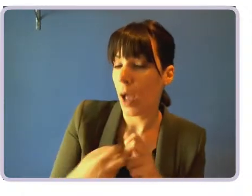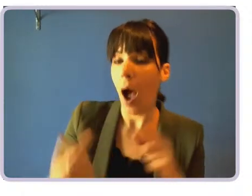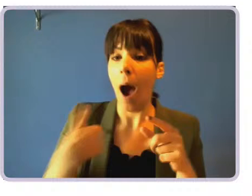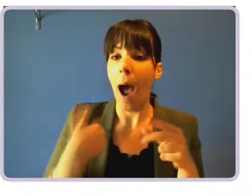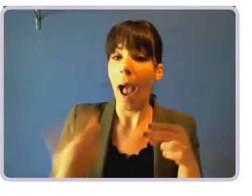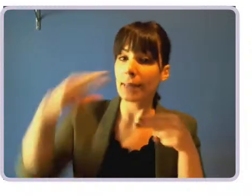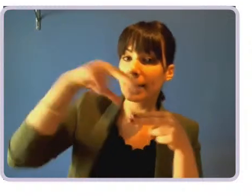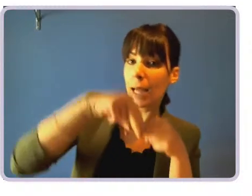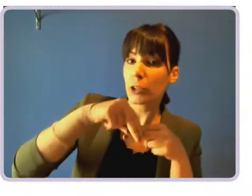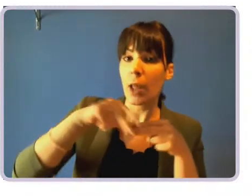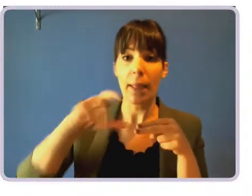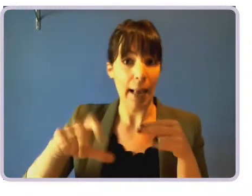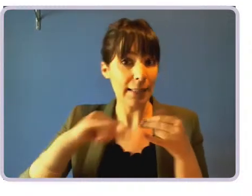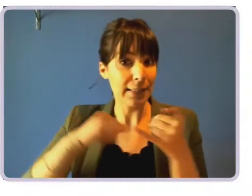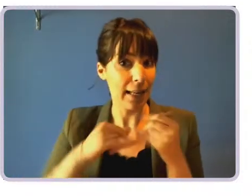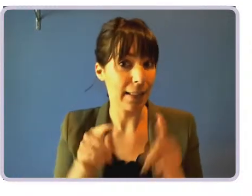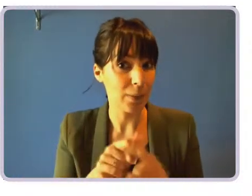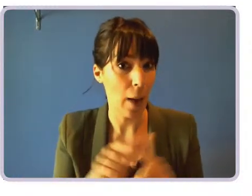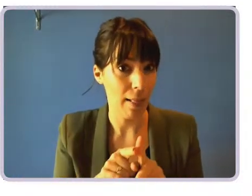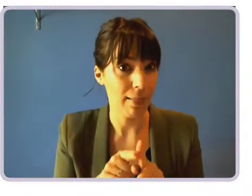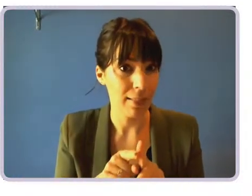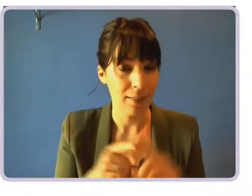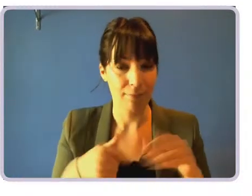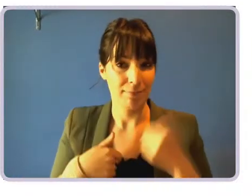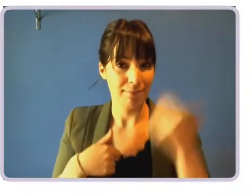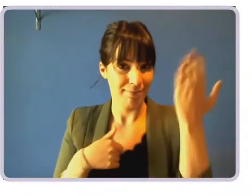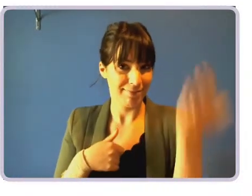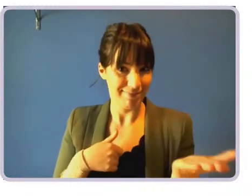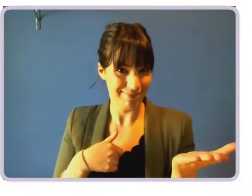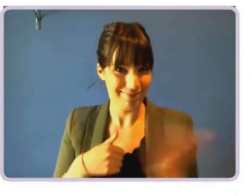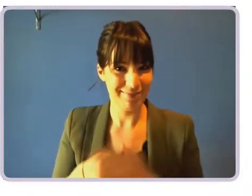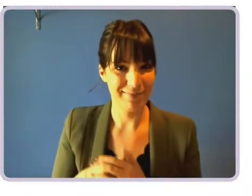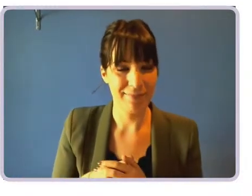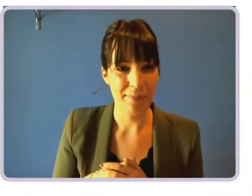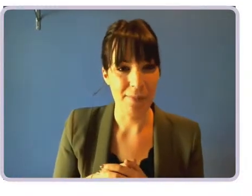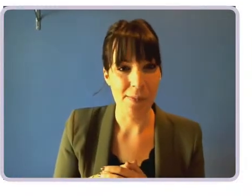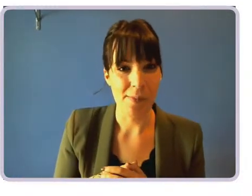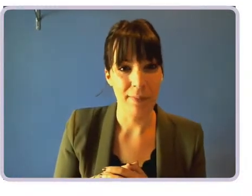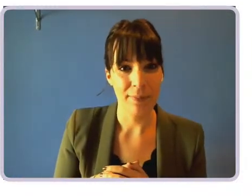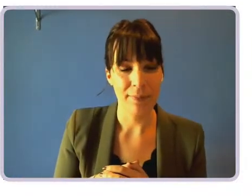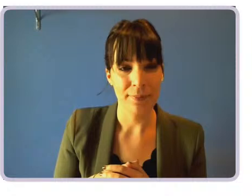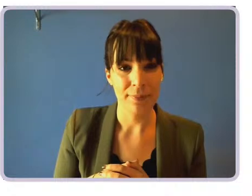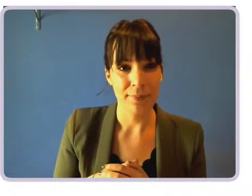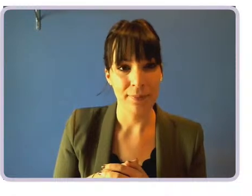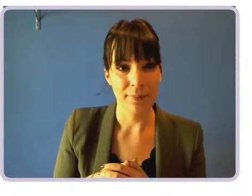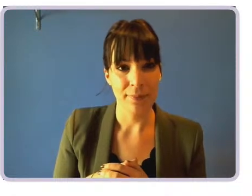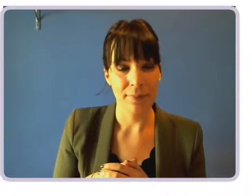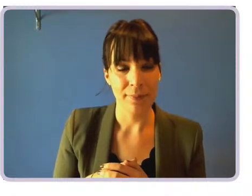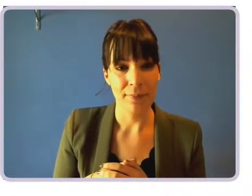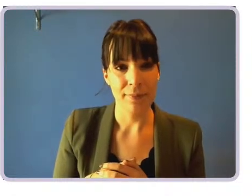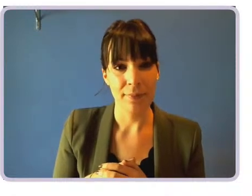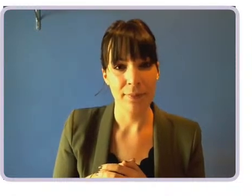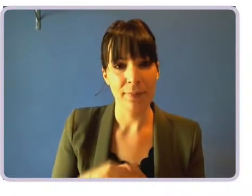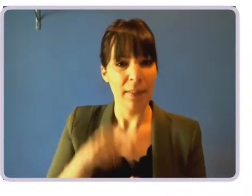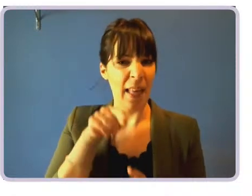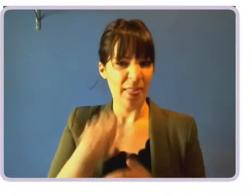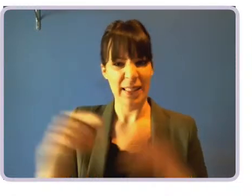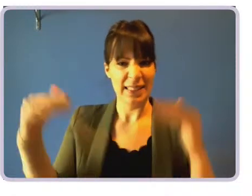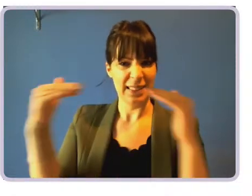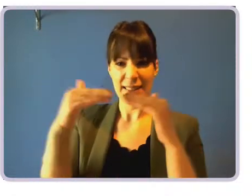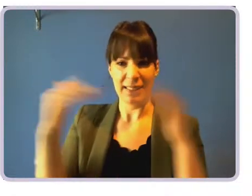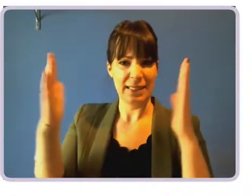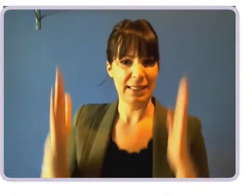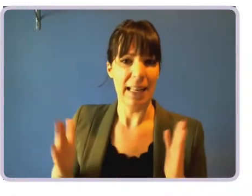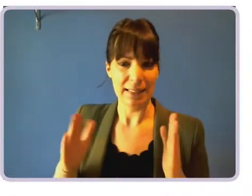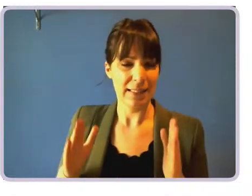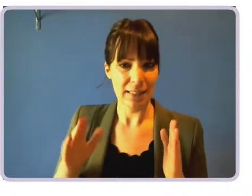from having a desk that looks a bit like this desk in the picture, it's much better now actually, but it was piled up with research papers